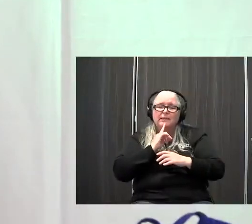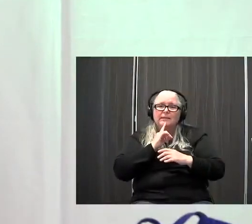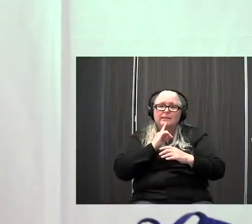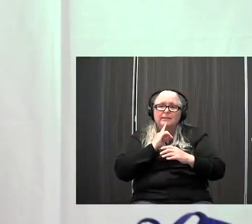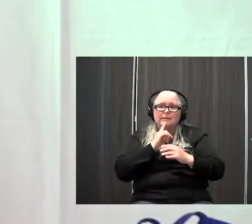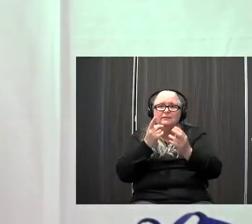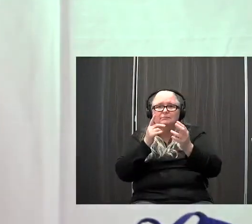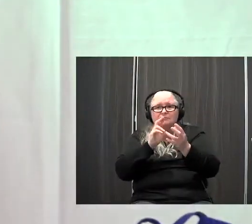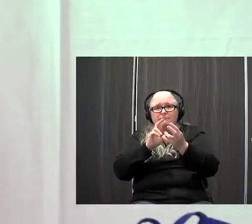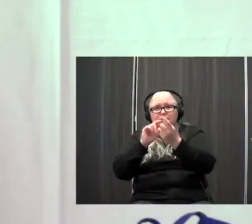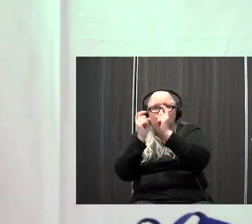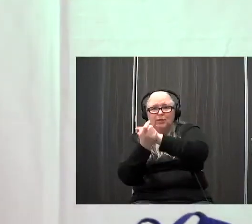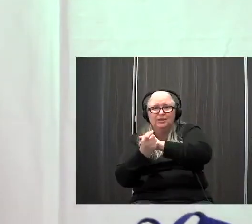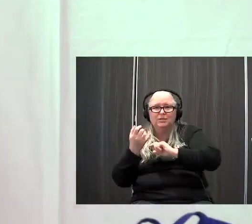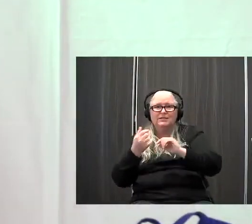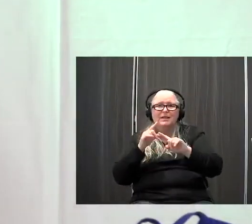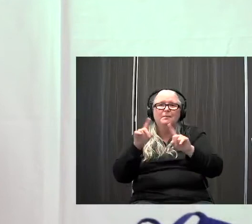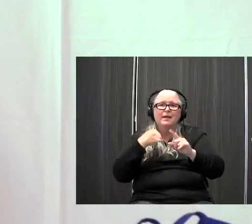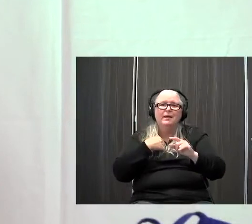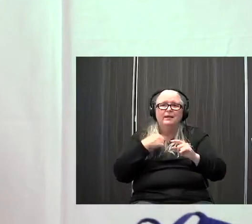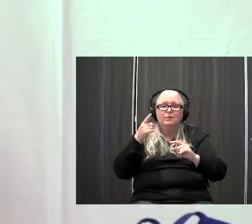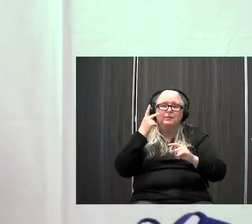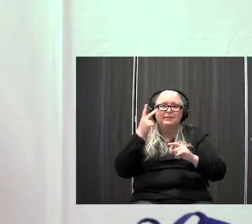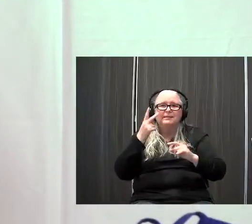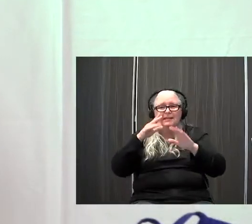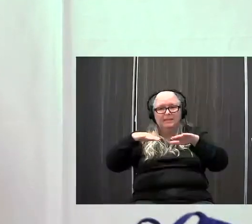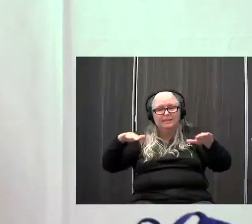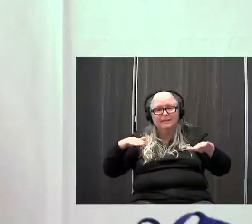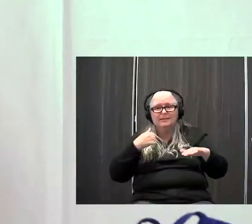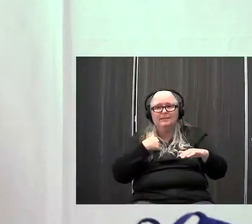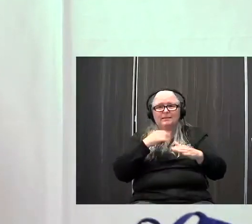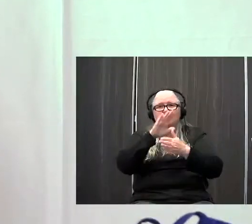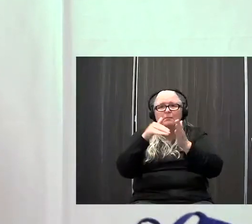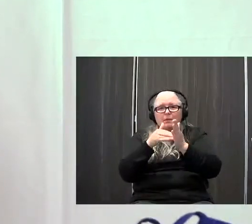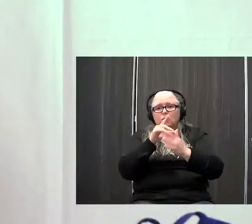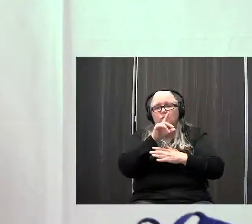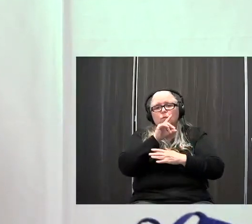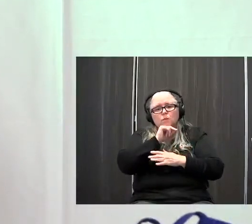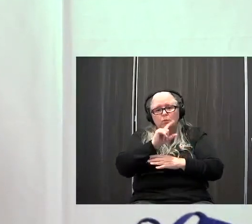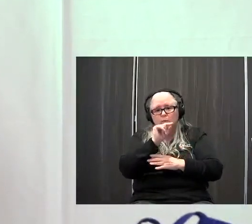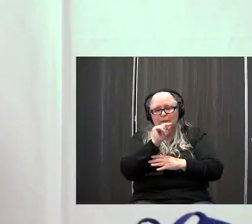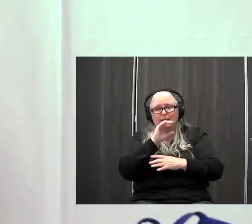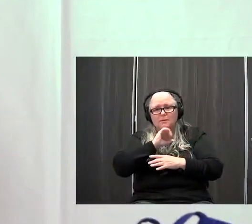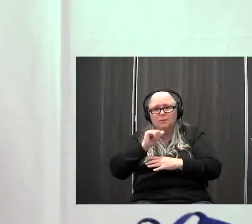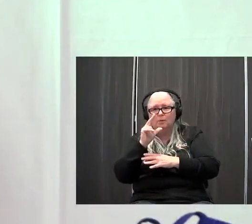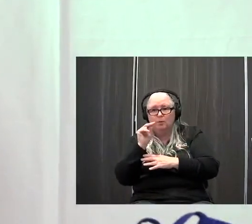see kids into their mid 20s to 30s and try to map out, okay, how are you going to land